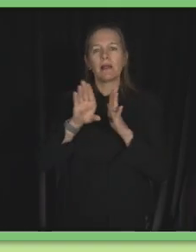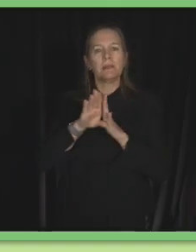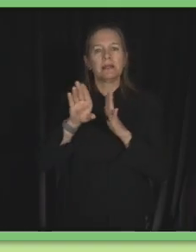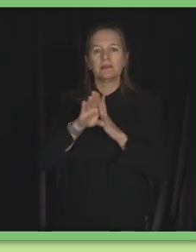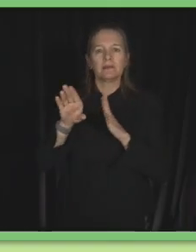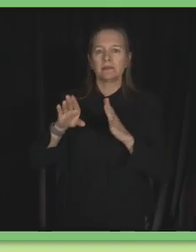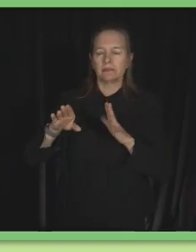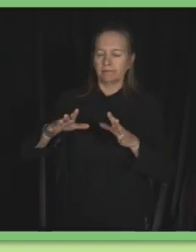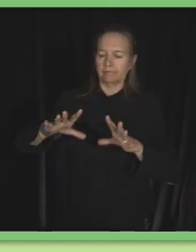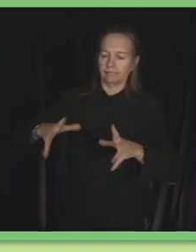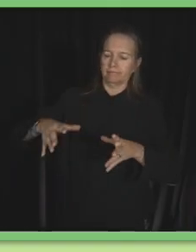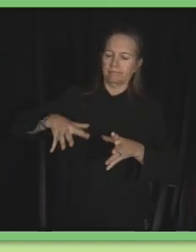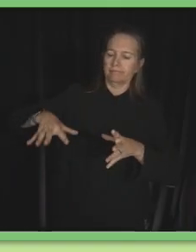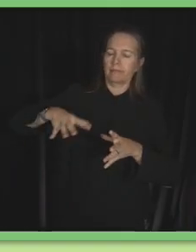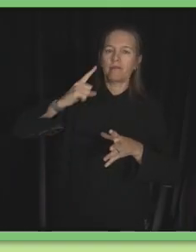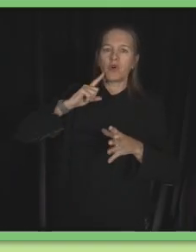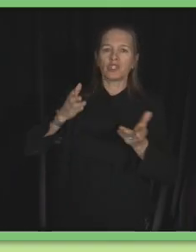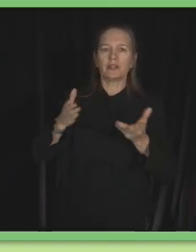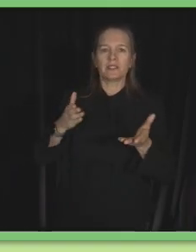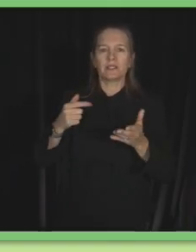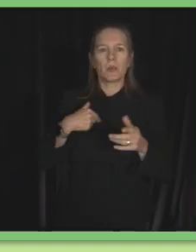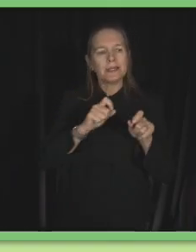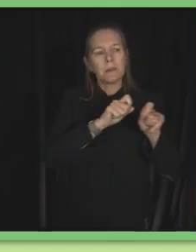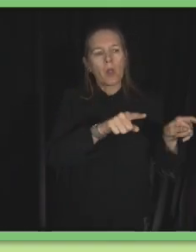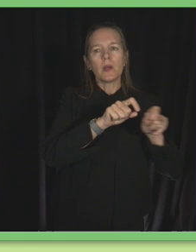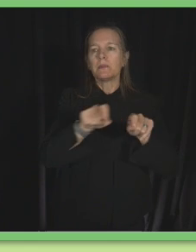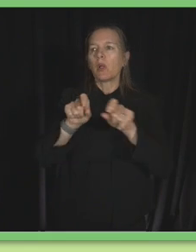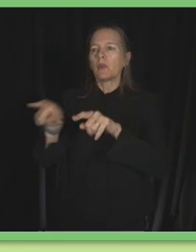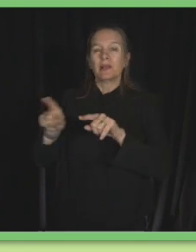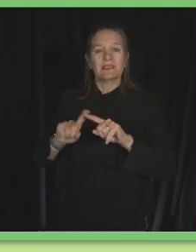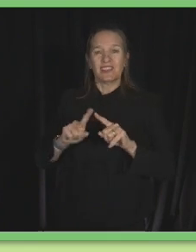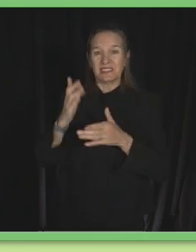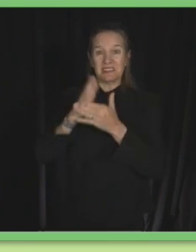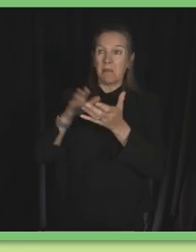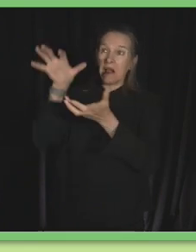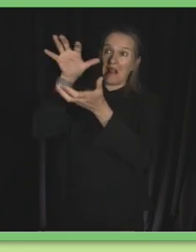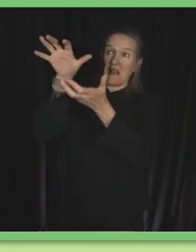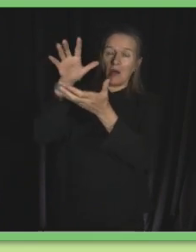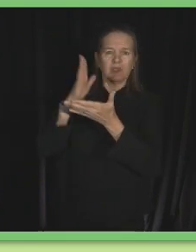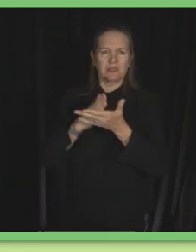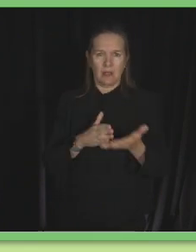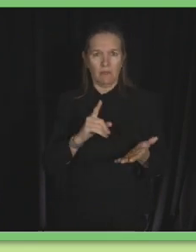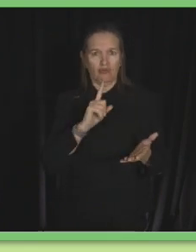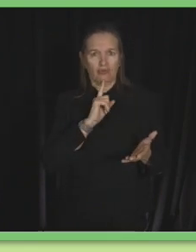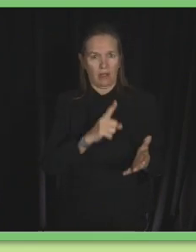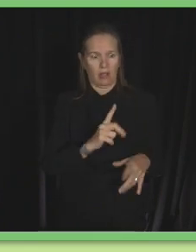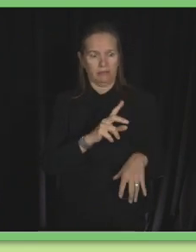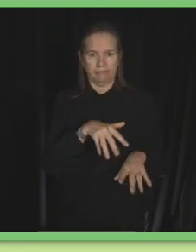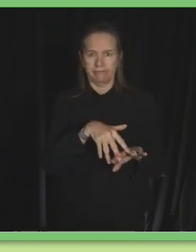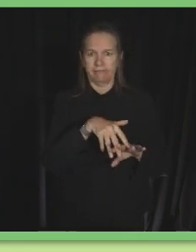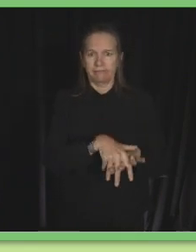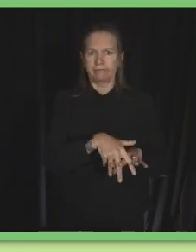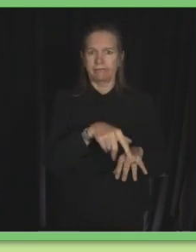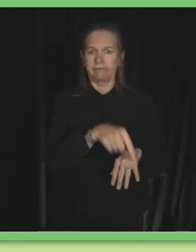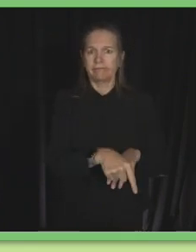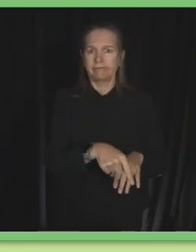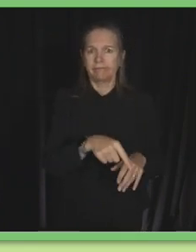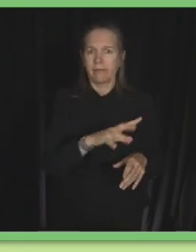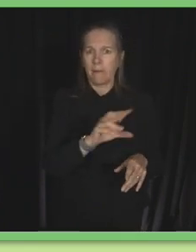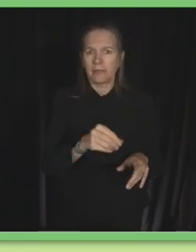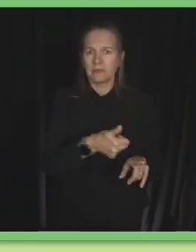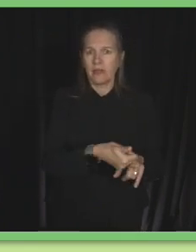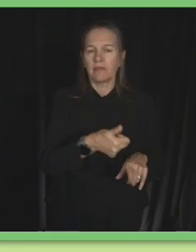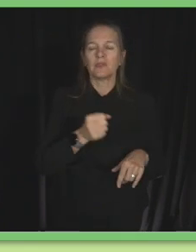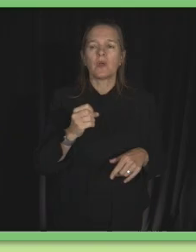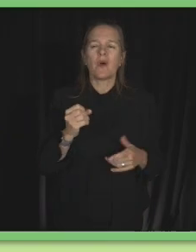for our services. We were deploying them in different ways. Some were in the cloud, and some were actually still on bare metal. Luckily for us, Intuit had